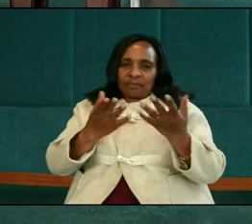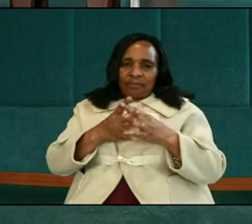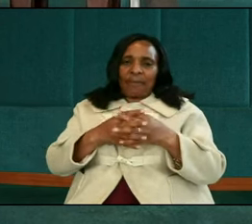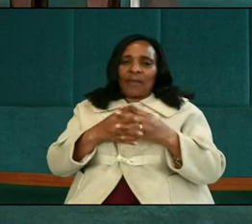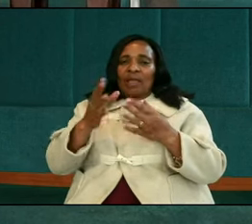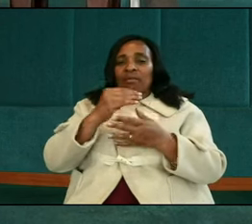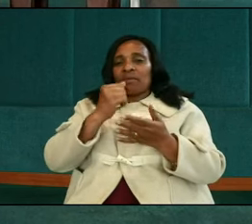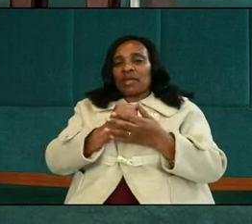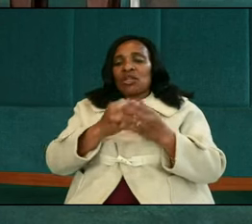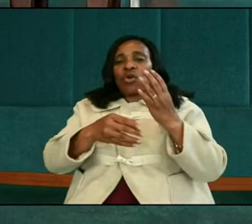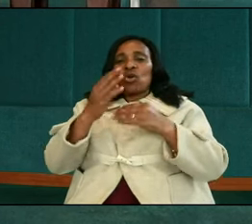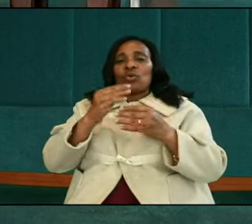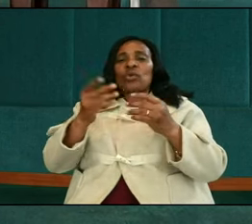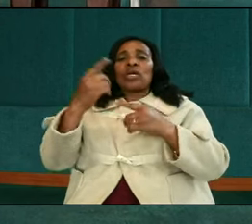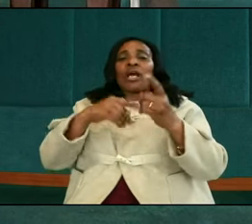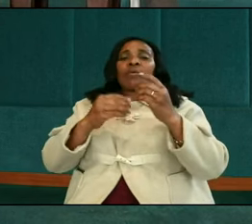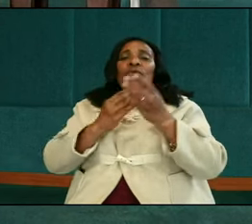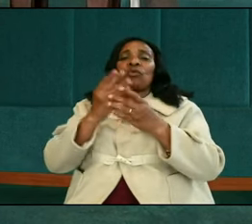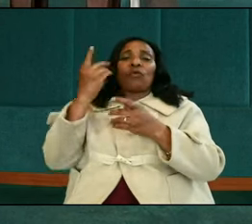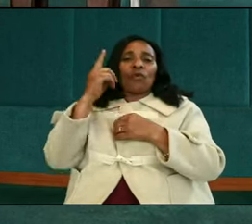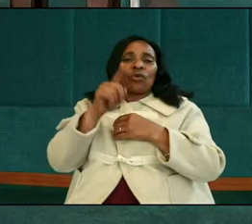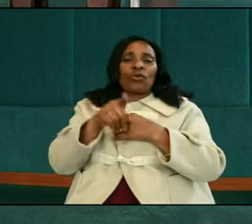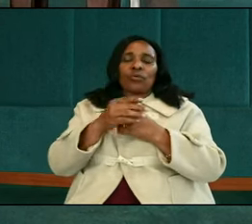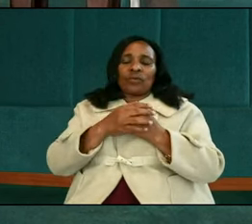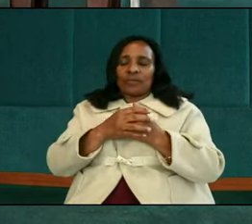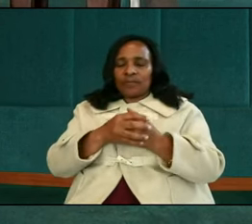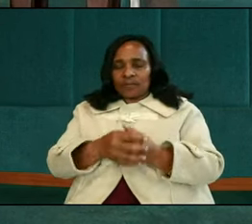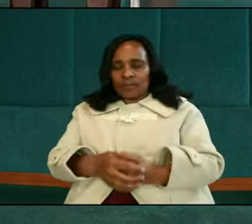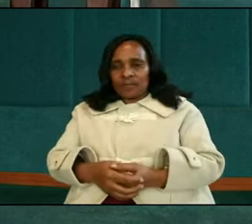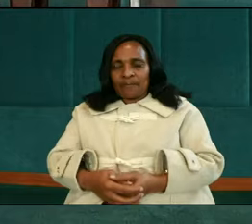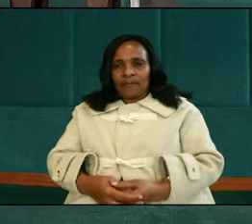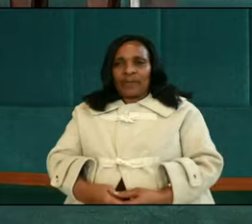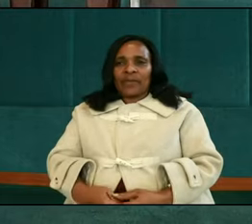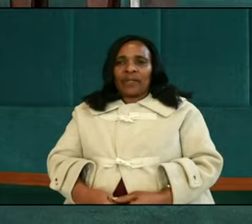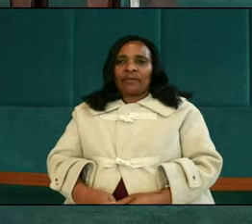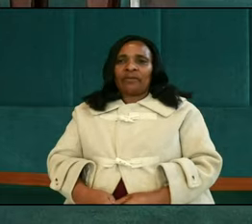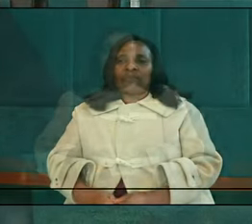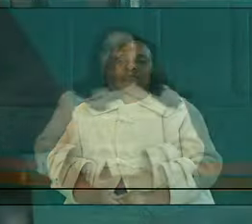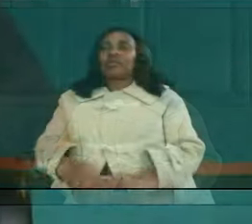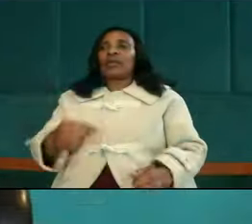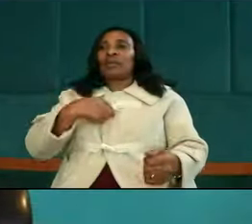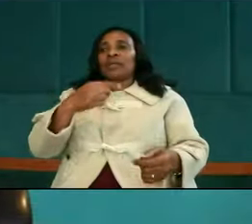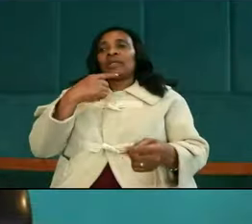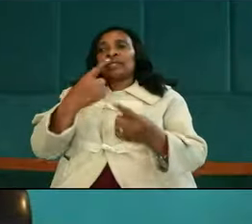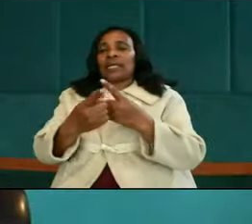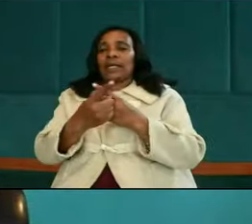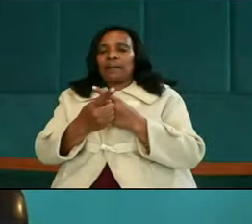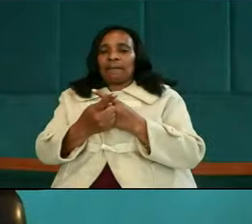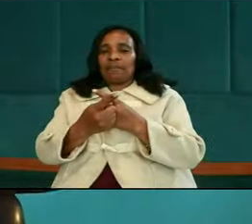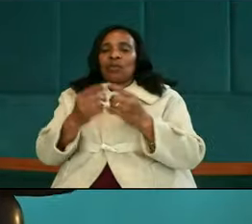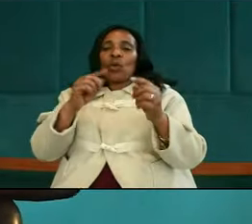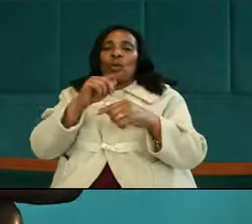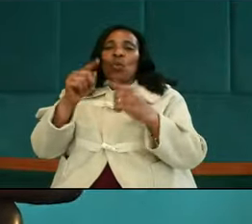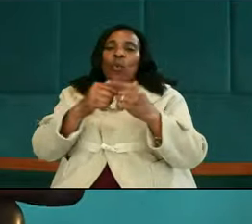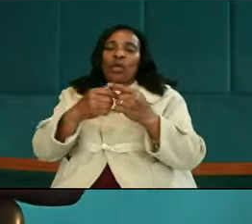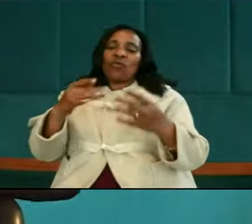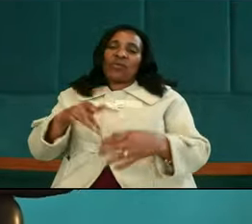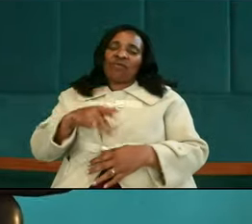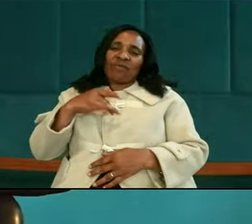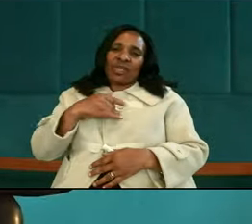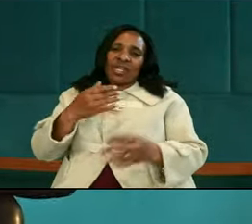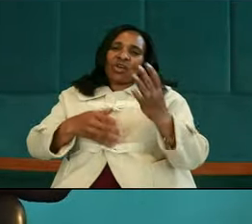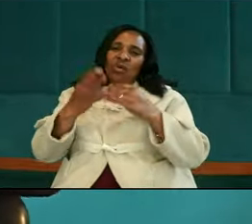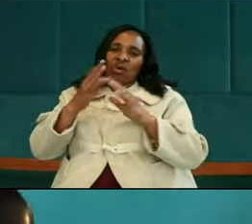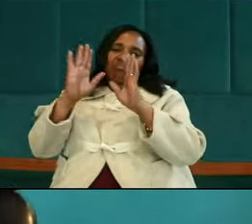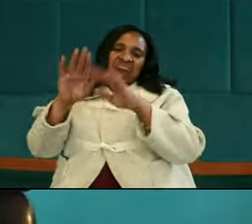Amen. God will come through for you. Silas? I just want to say that when we feel that God